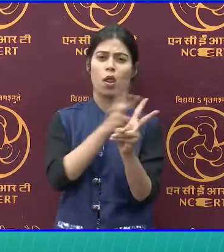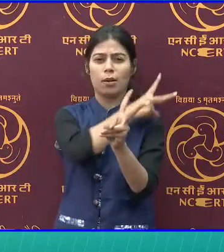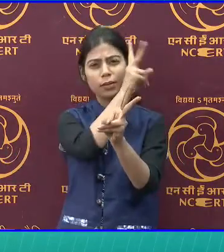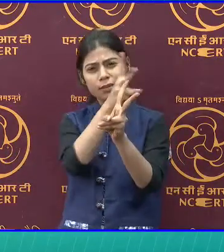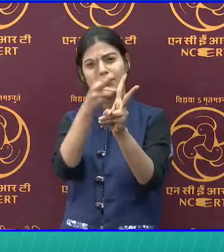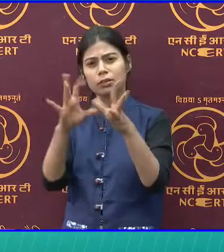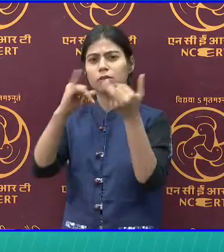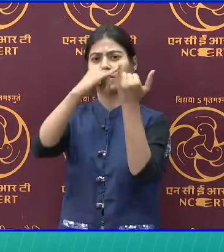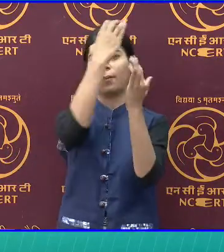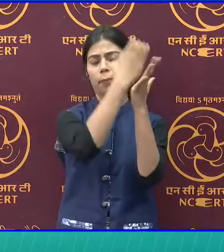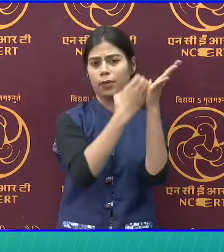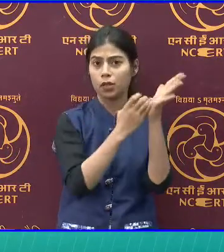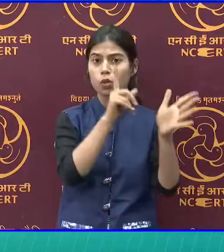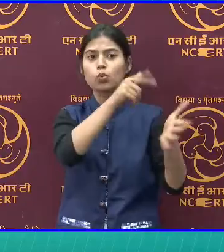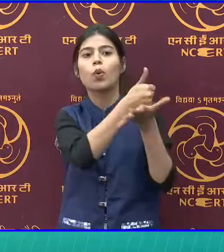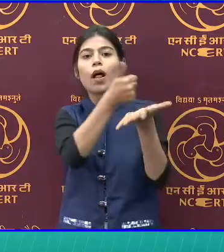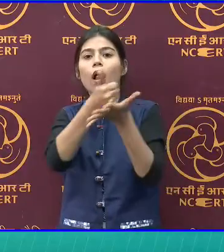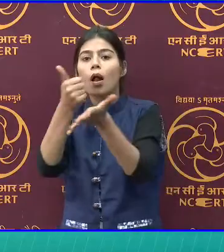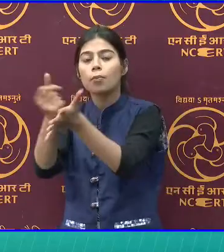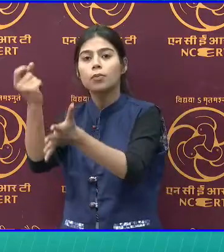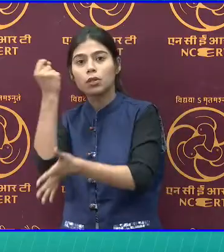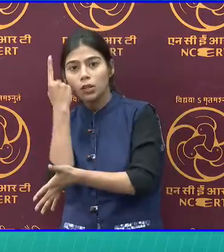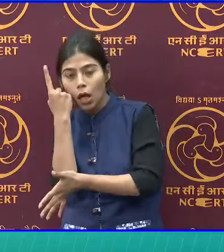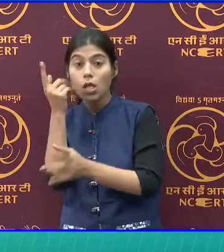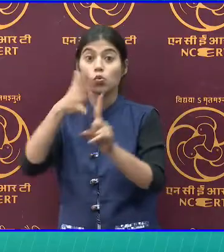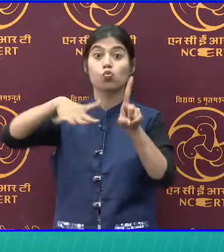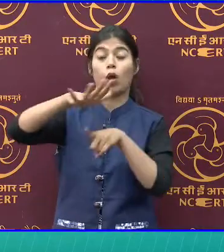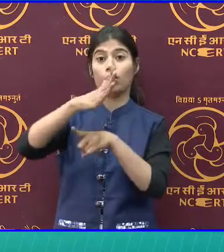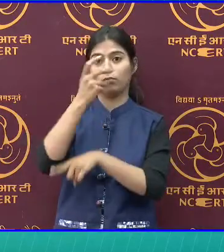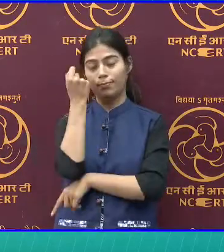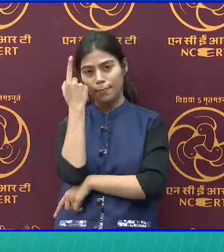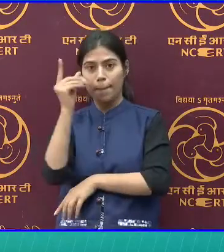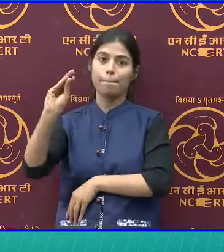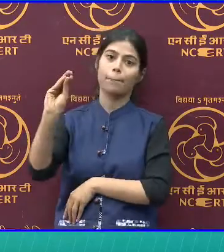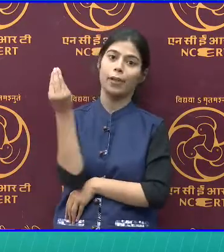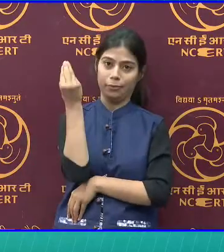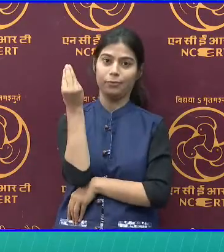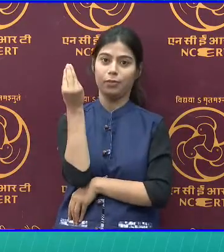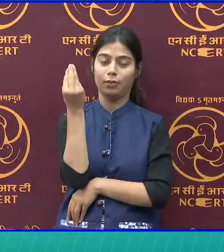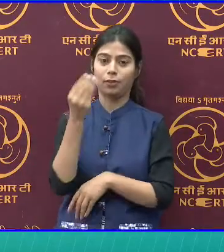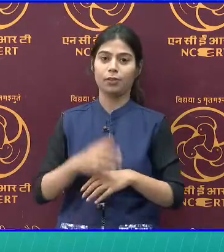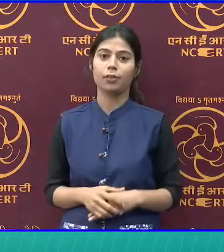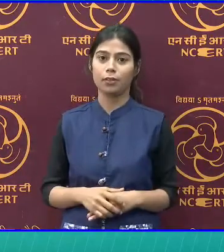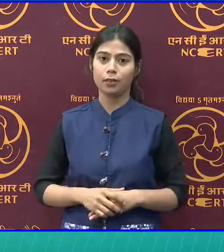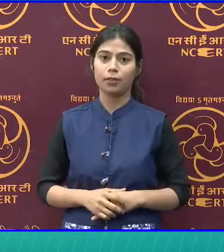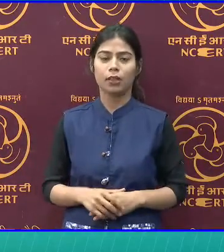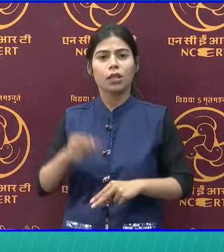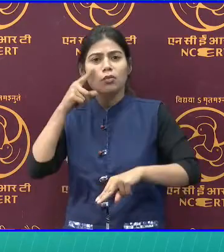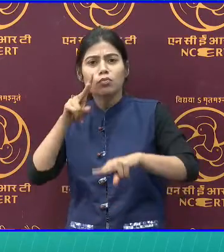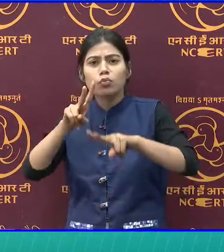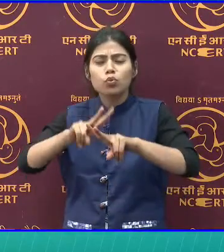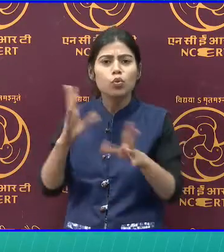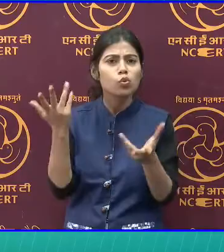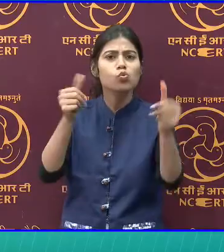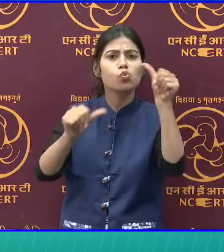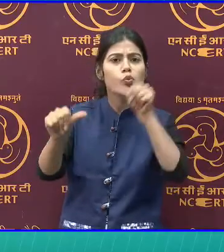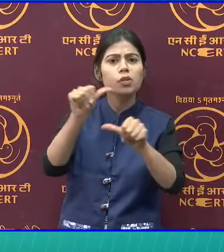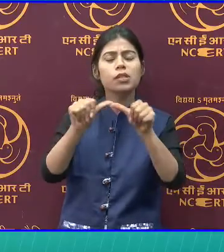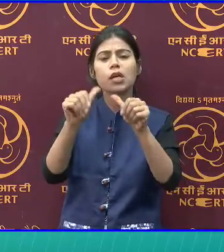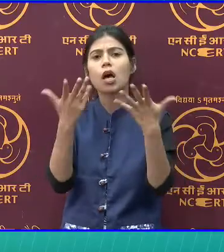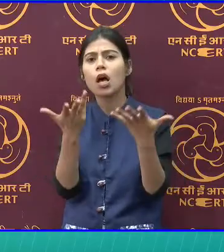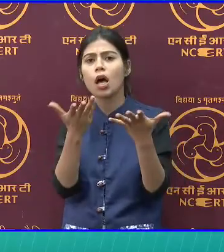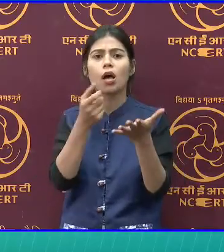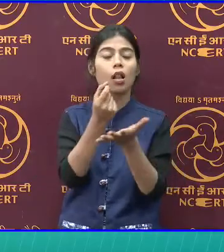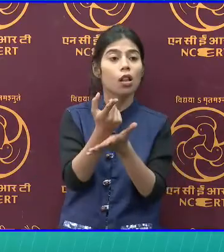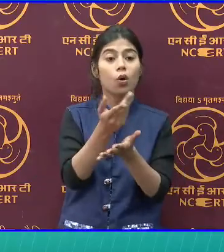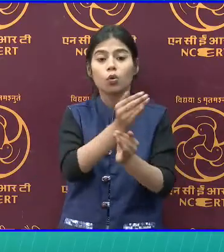are all coming together to help children to understand the society. The purpose of why we teach social sciences, because we help children